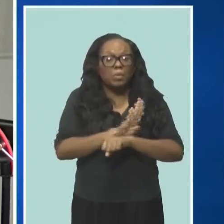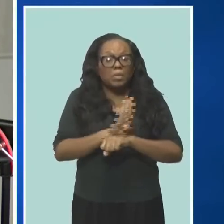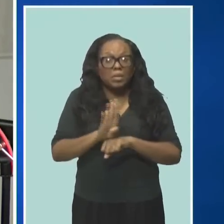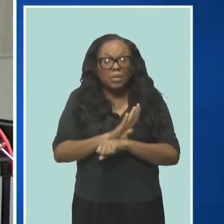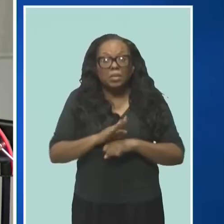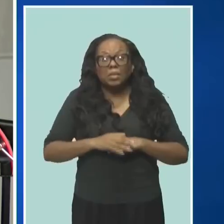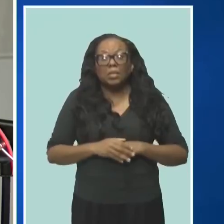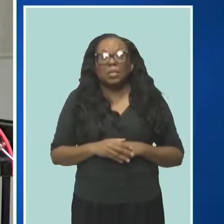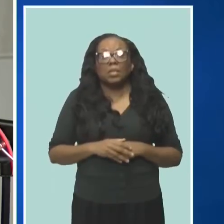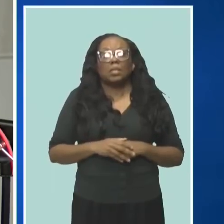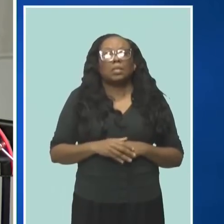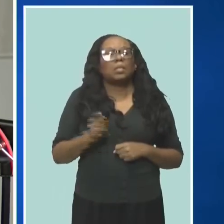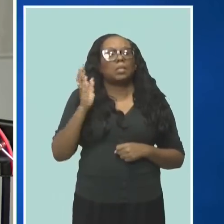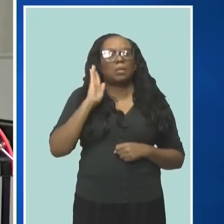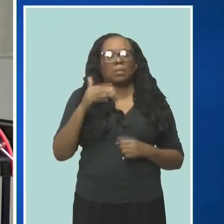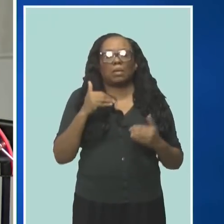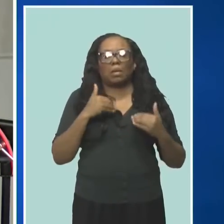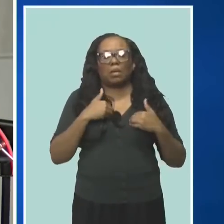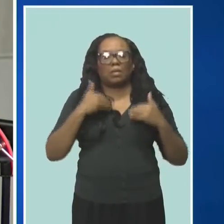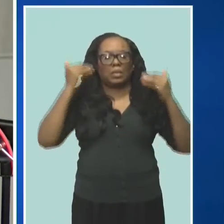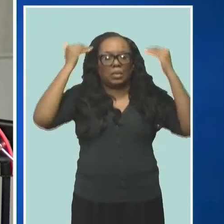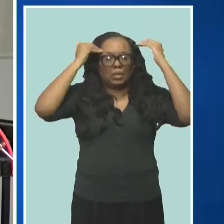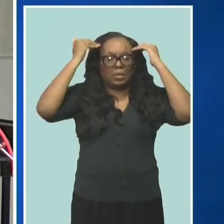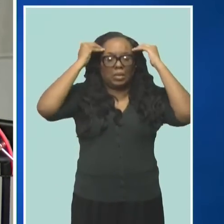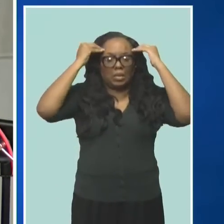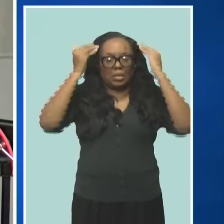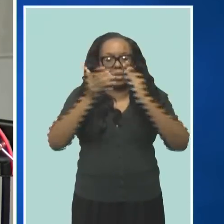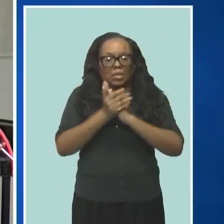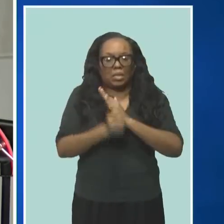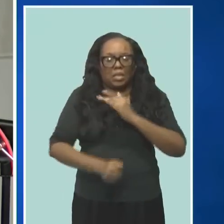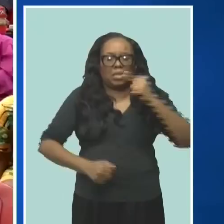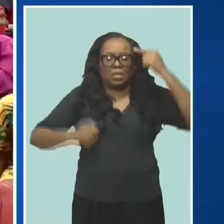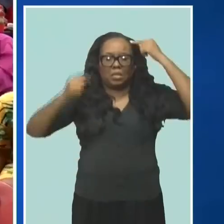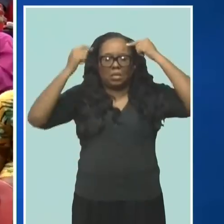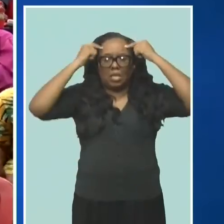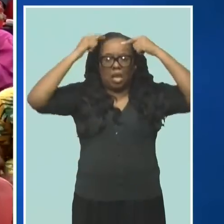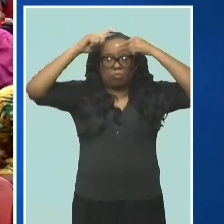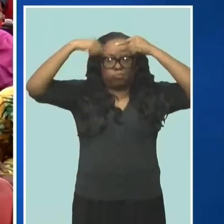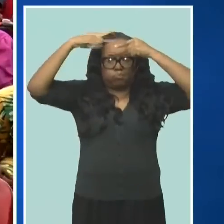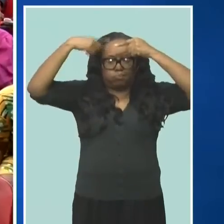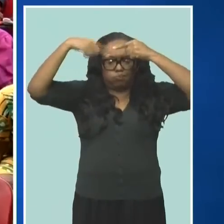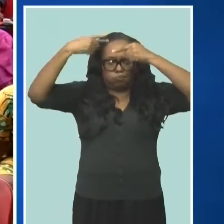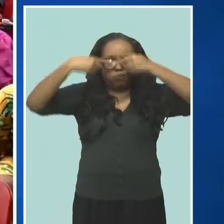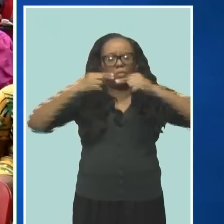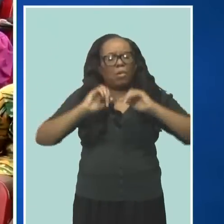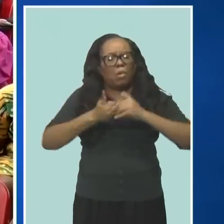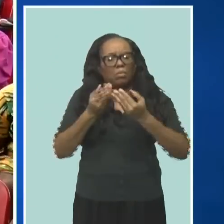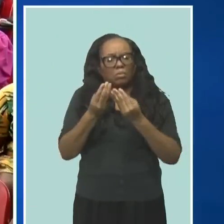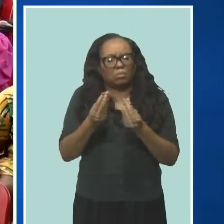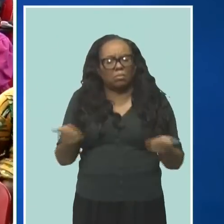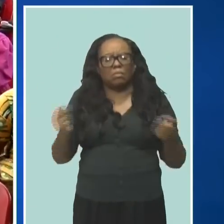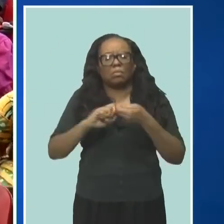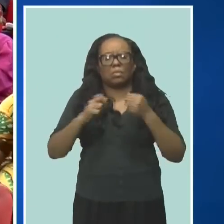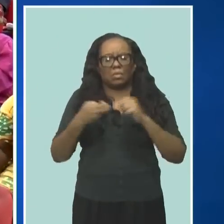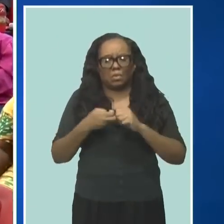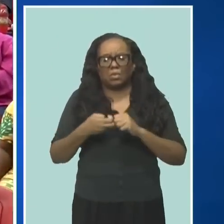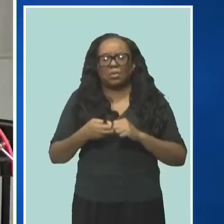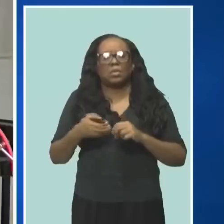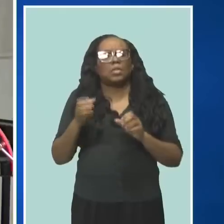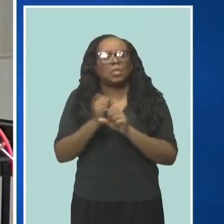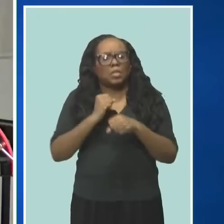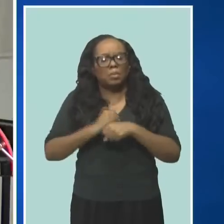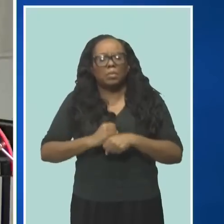would have honed the knowledge, the skills, the critical thinking, the problem-solving tools that will equip you to make